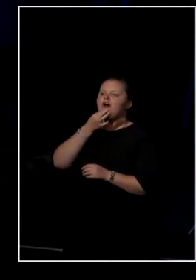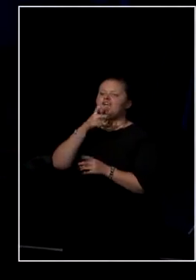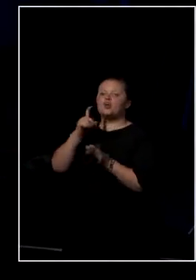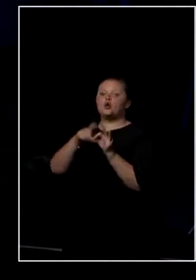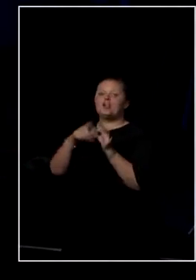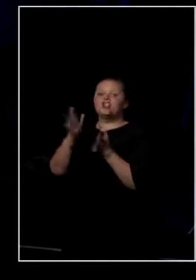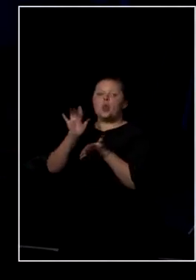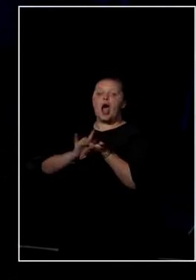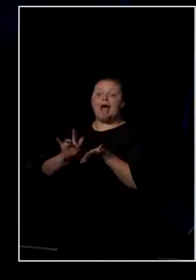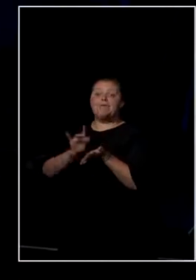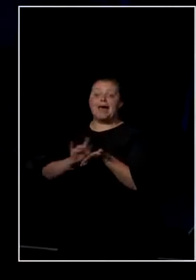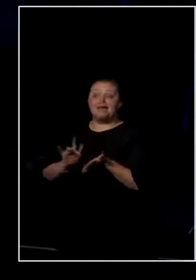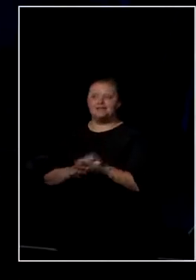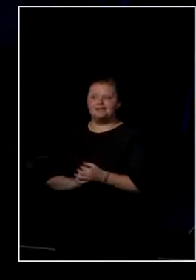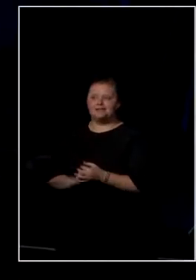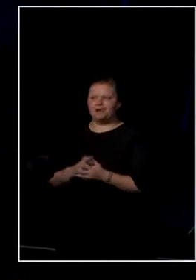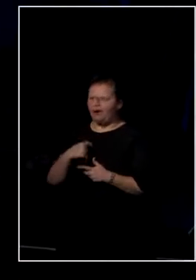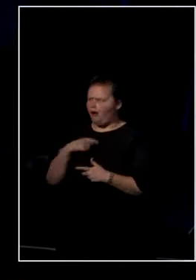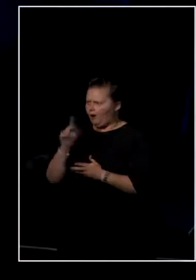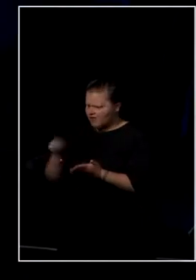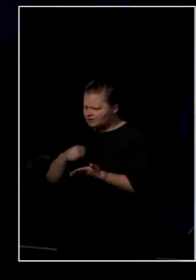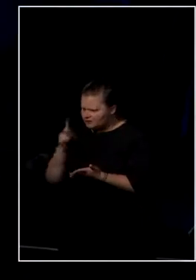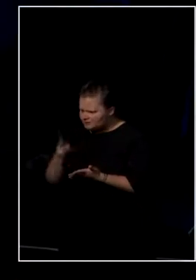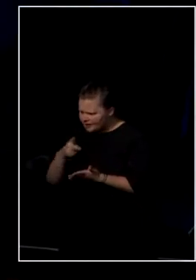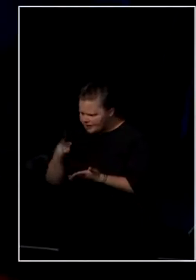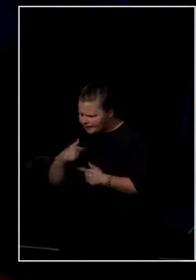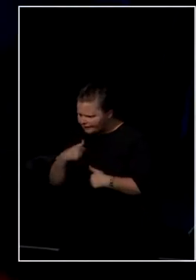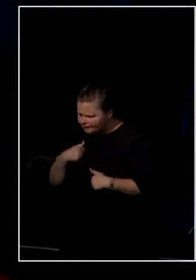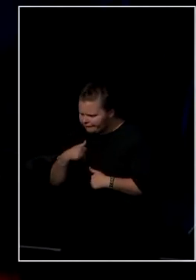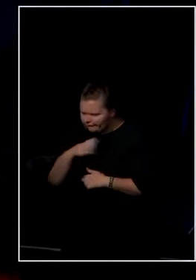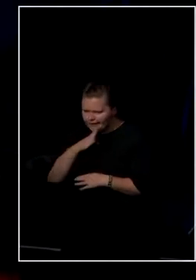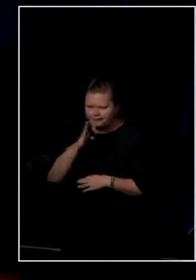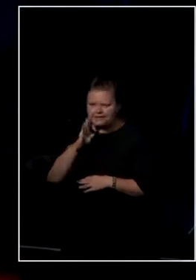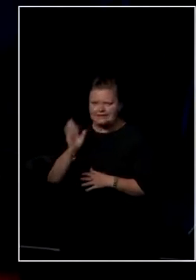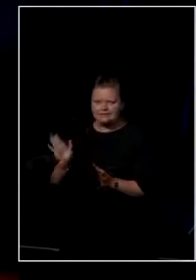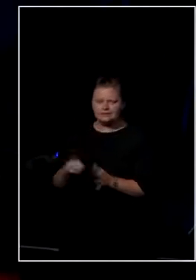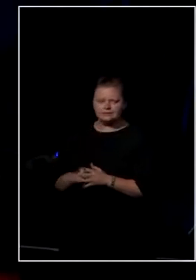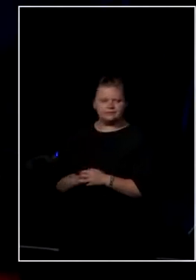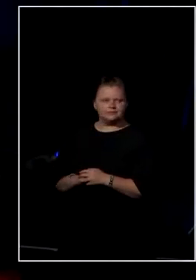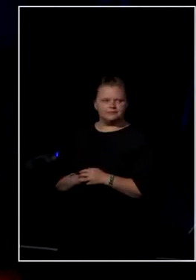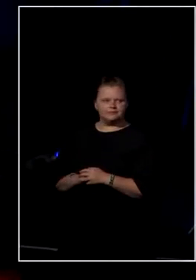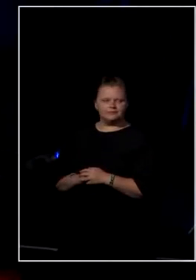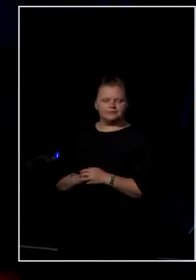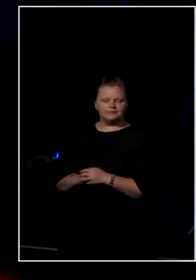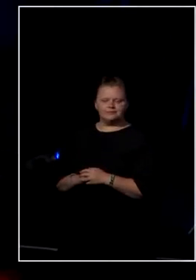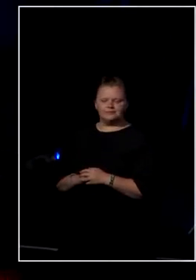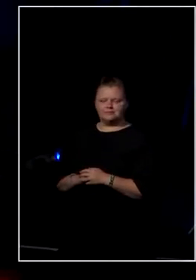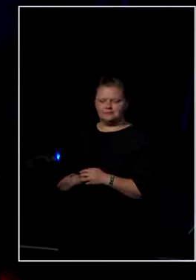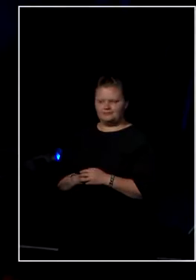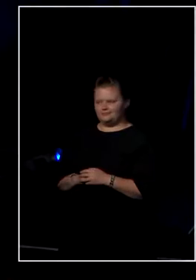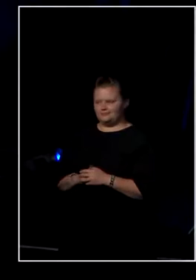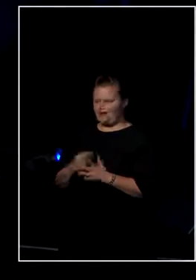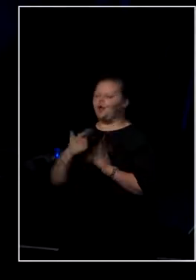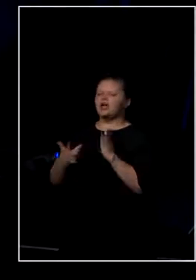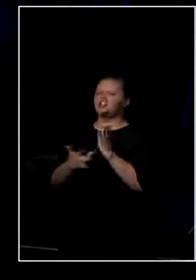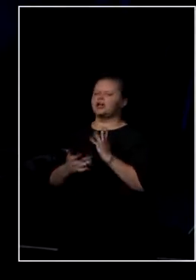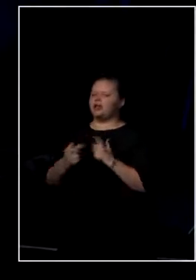Is there? Sweet. I've been refreshing it. Is there what? Hang on, there's a couple of questions here. Online. This is, I'm going to. Online? Technical. Oh.